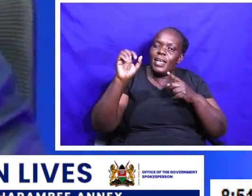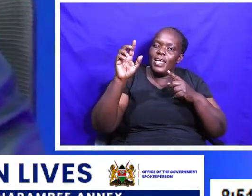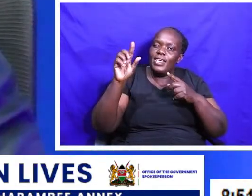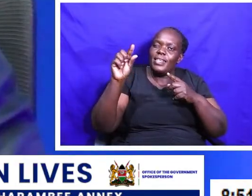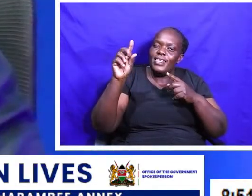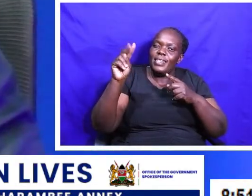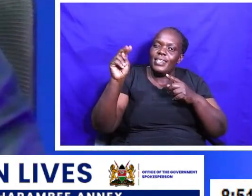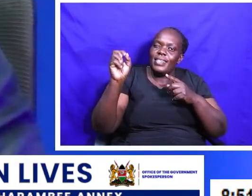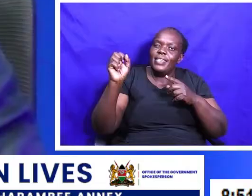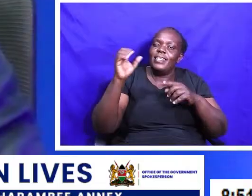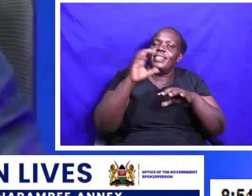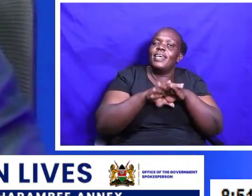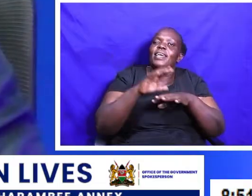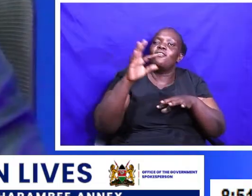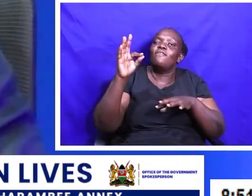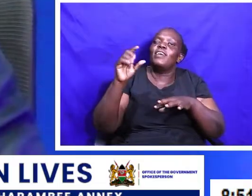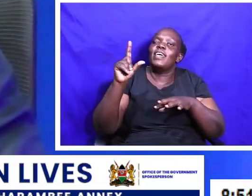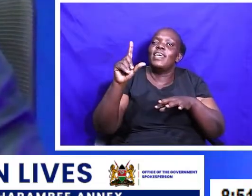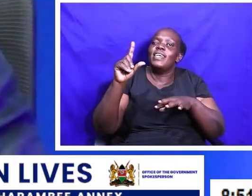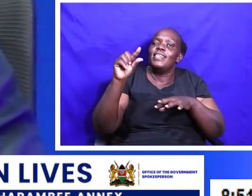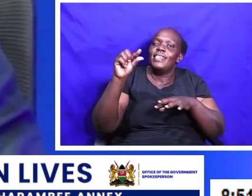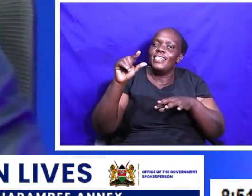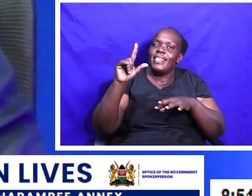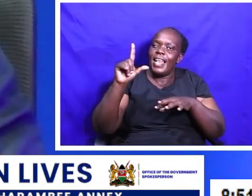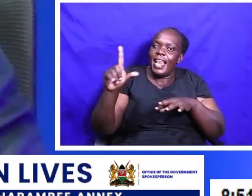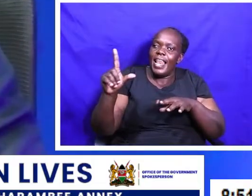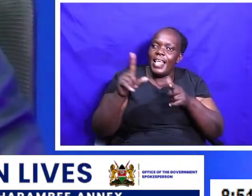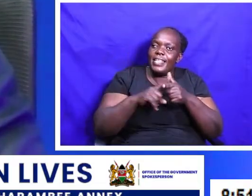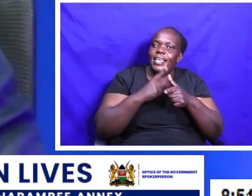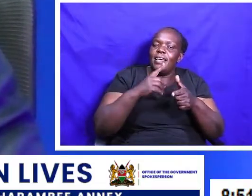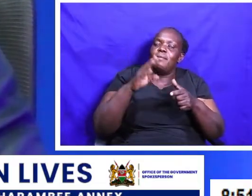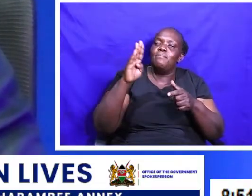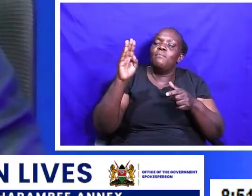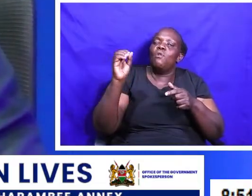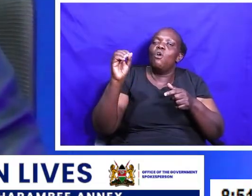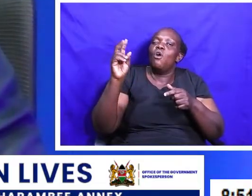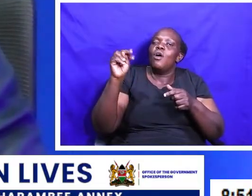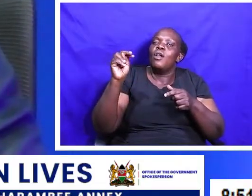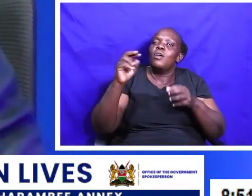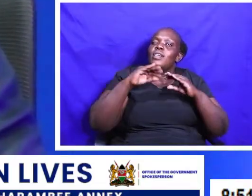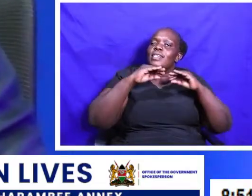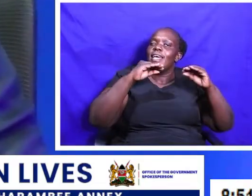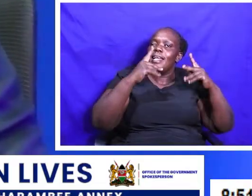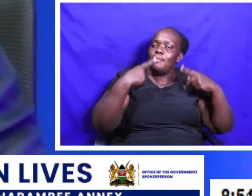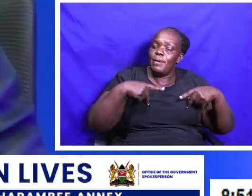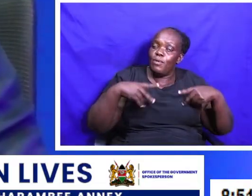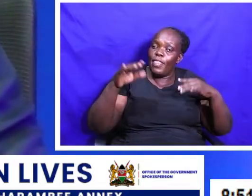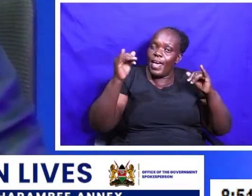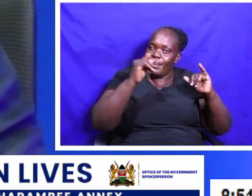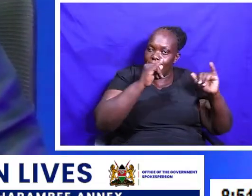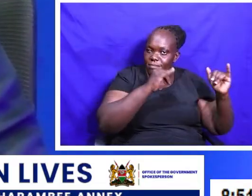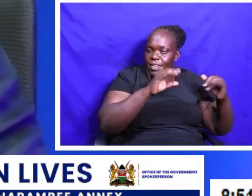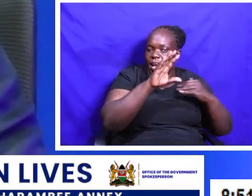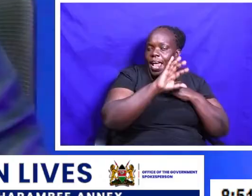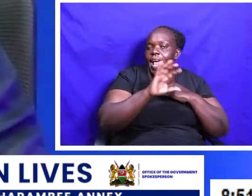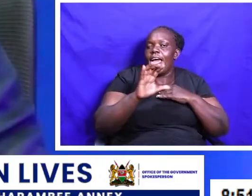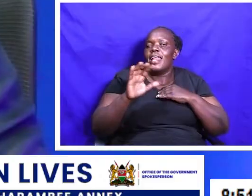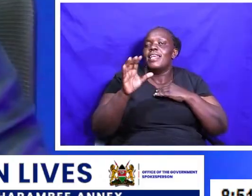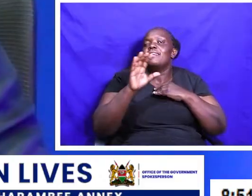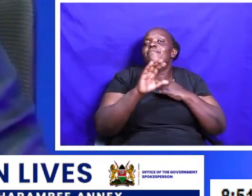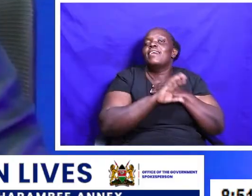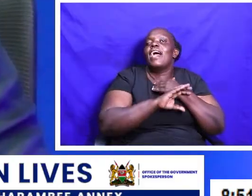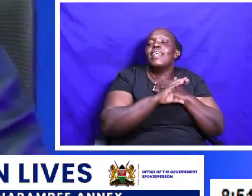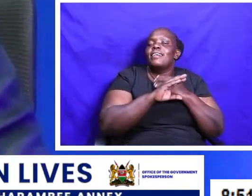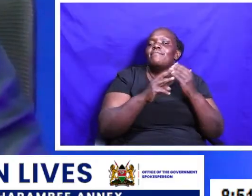Guinea. I've taken it to Fiji. I have taken it to Vanuatu, trained those individuals from those